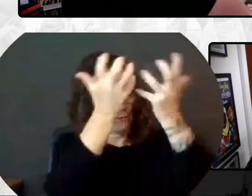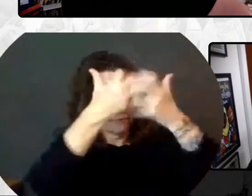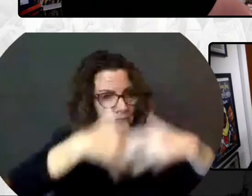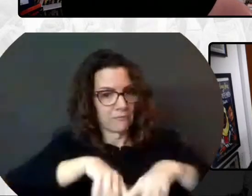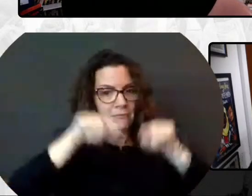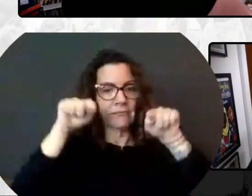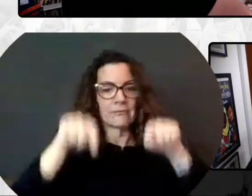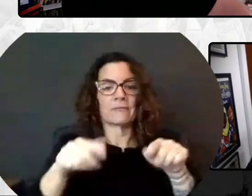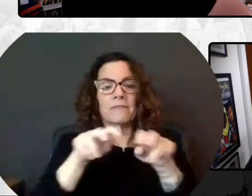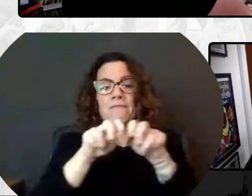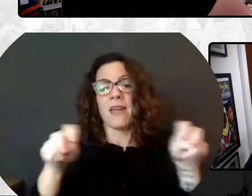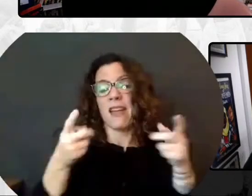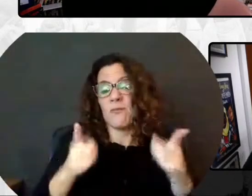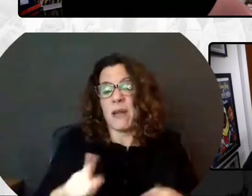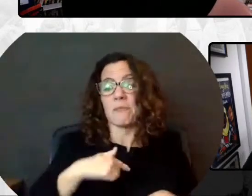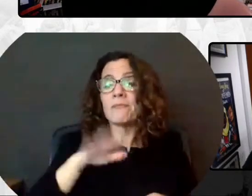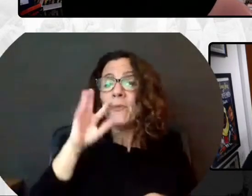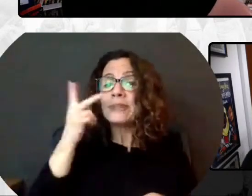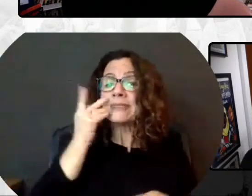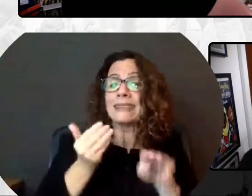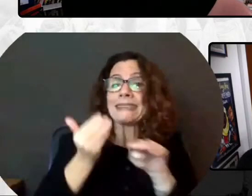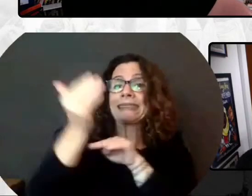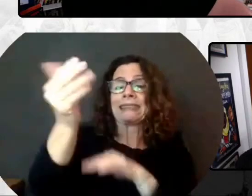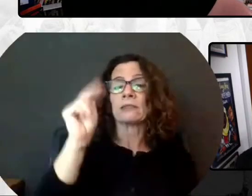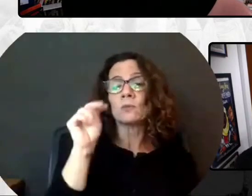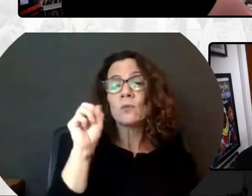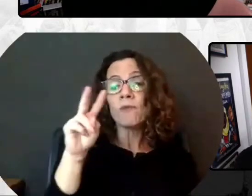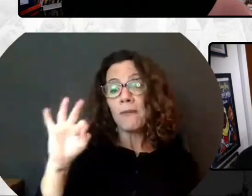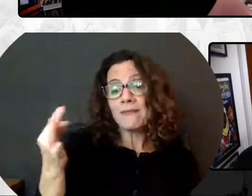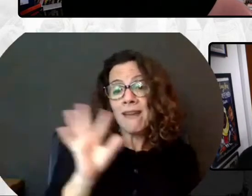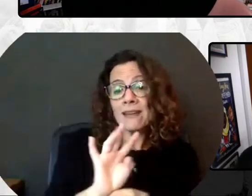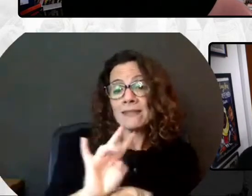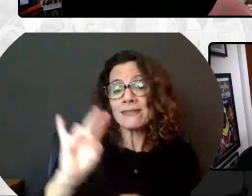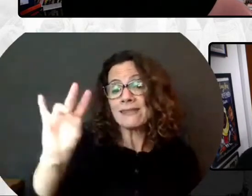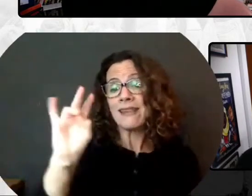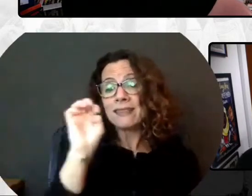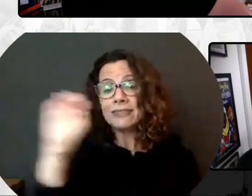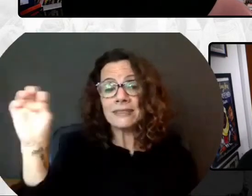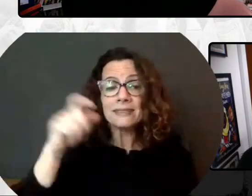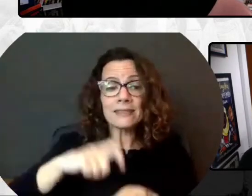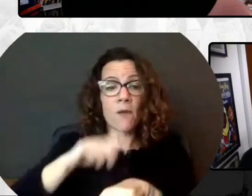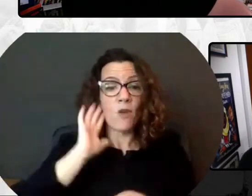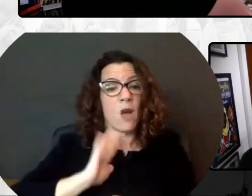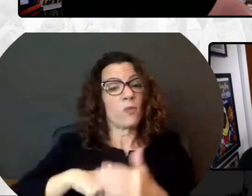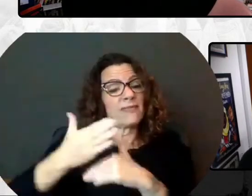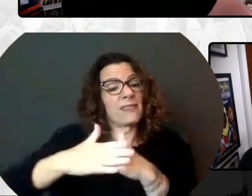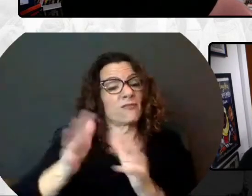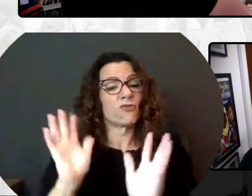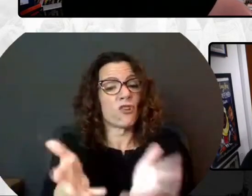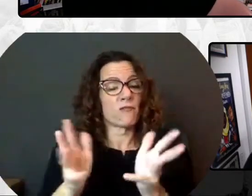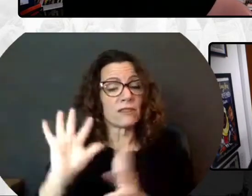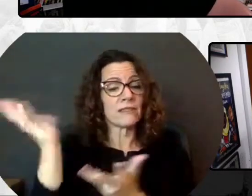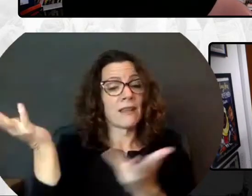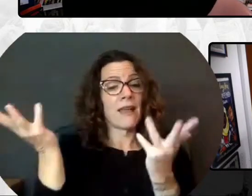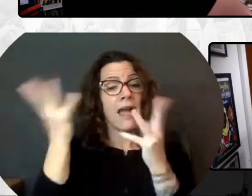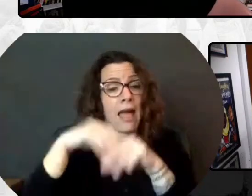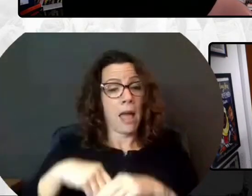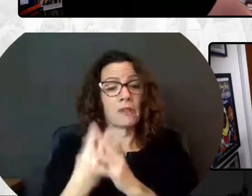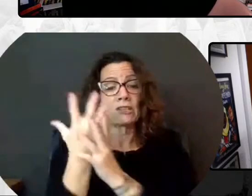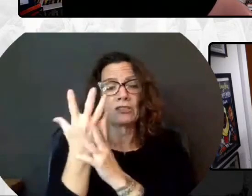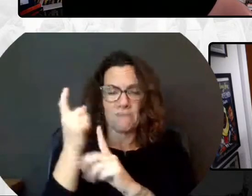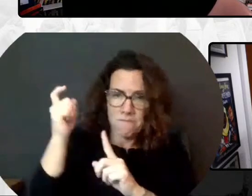next conversation, Abolition Must Be Read, again with Stephen Wilson and Ruth Wilson-Gilmore. So thank you all, and thanks for joining us this